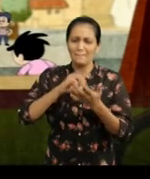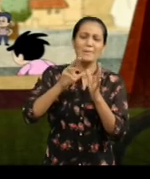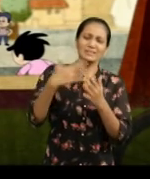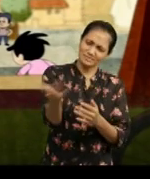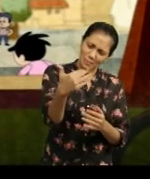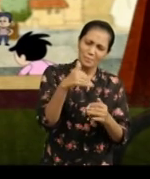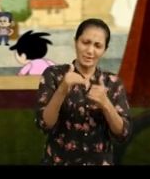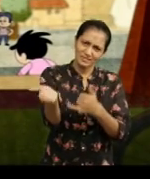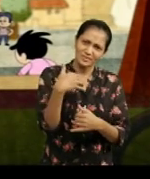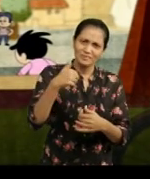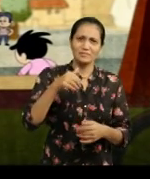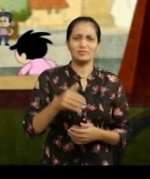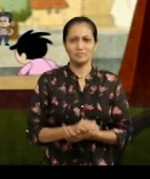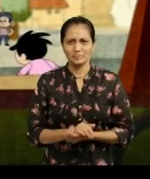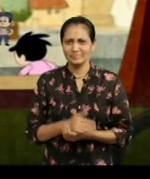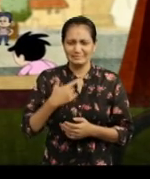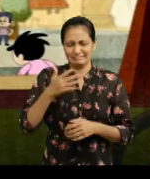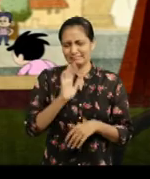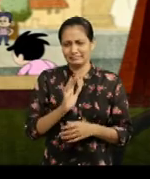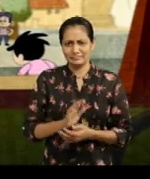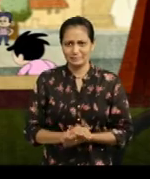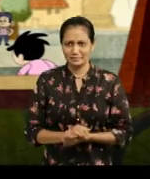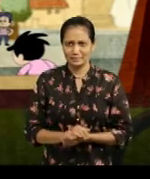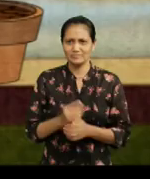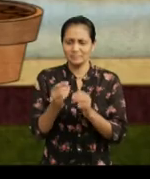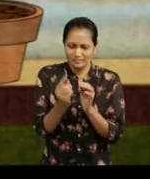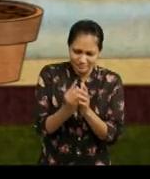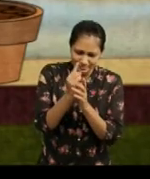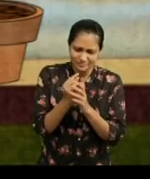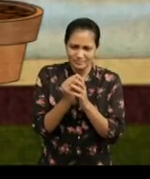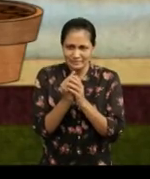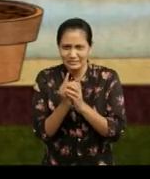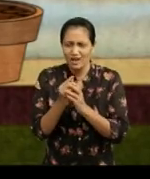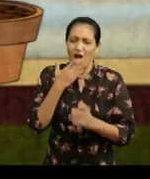Hey, Mani. Hey, come. Come join us, yaar. Let's play.